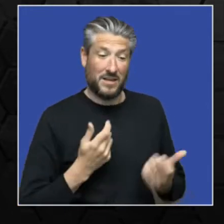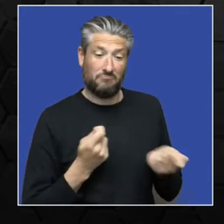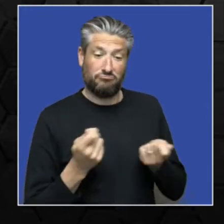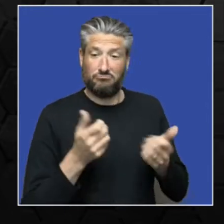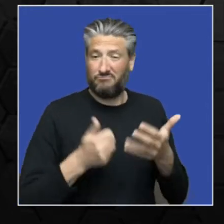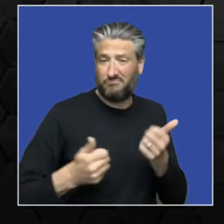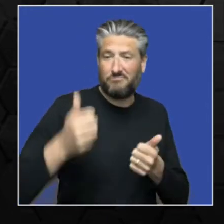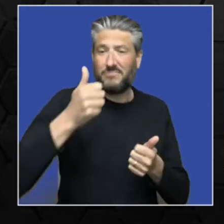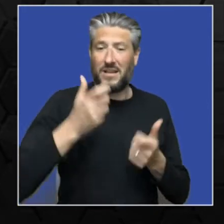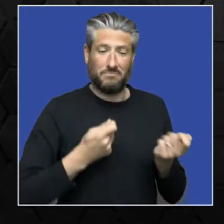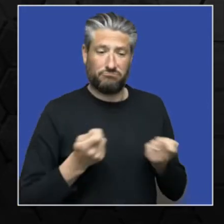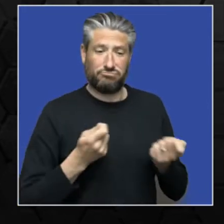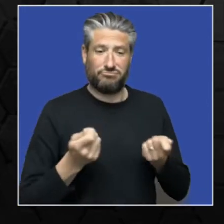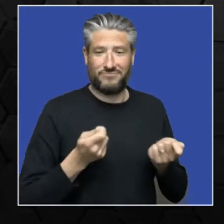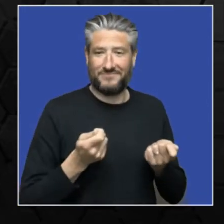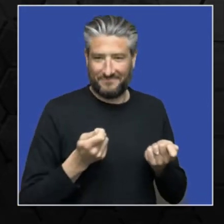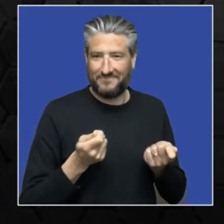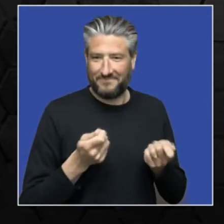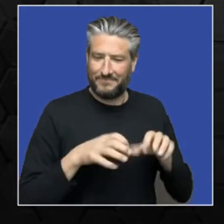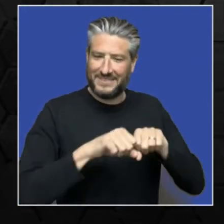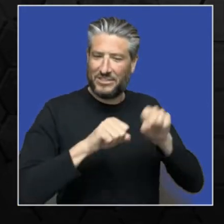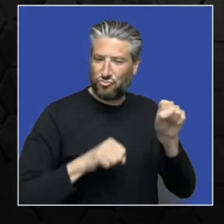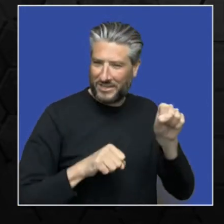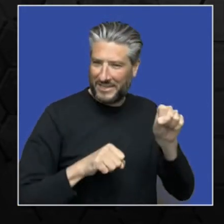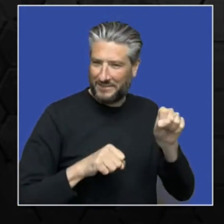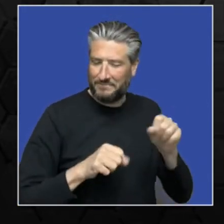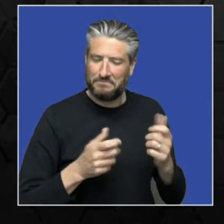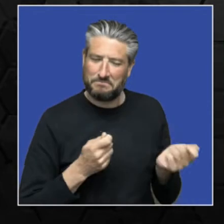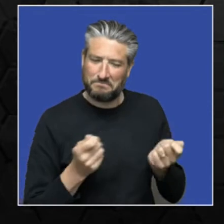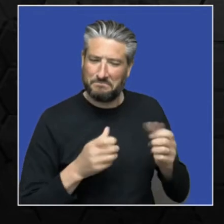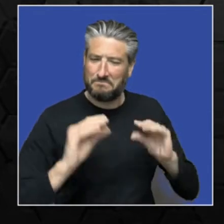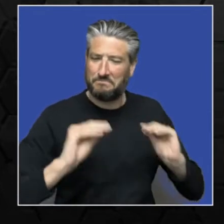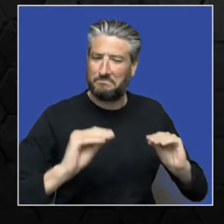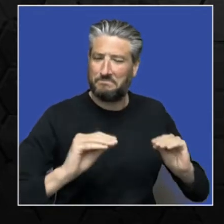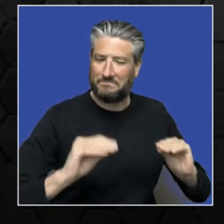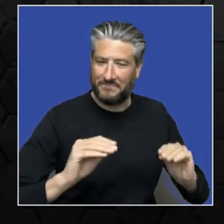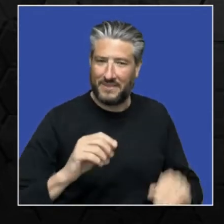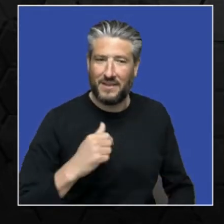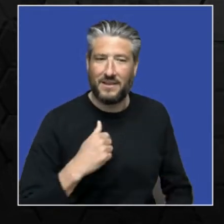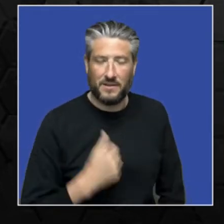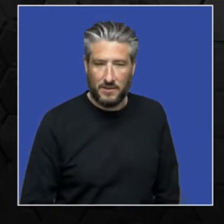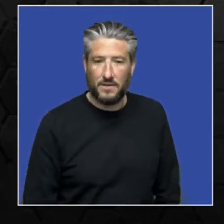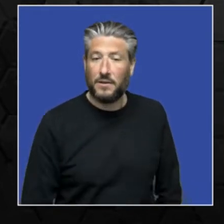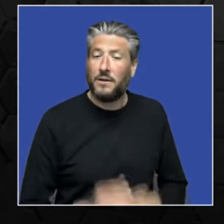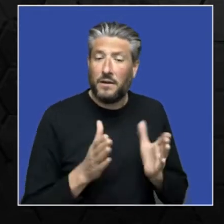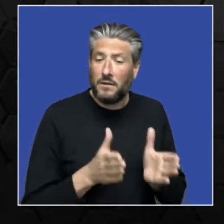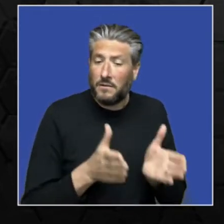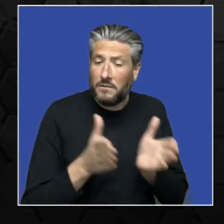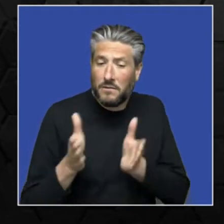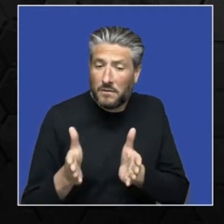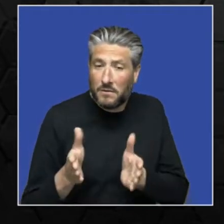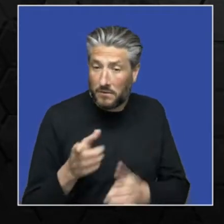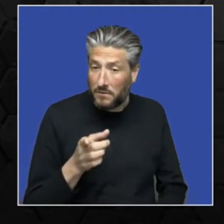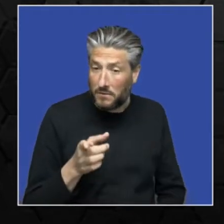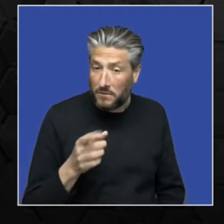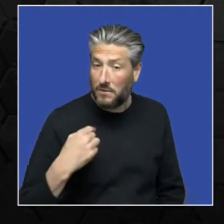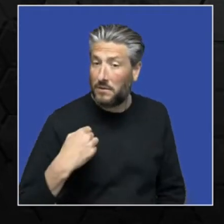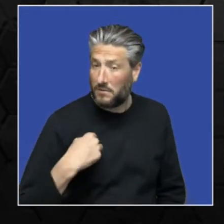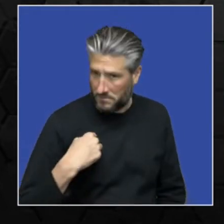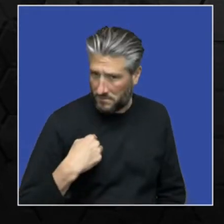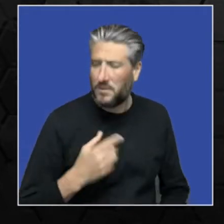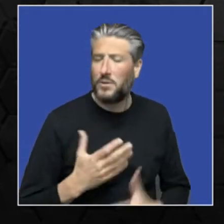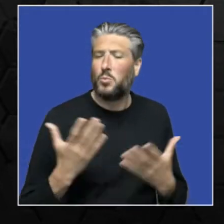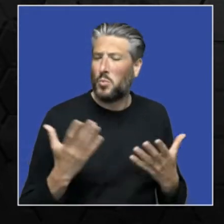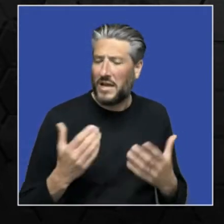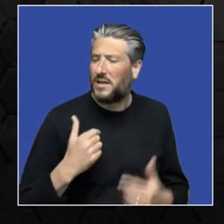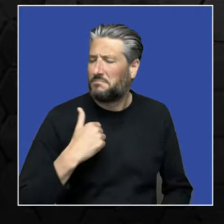next? Yeah, hi everybody. I'm Vedant Behel. I'm a Microsoft Gold Student Ambassador from India. With my